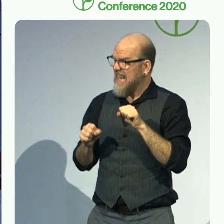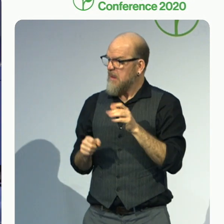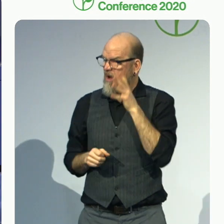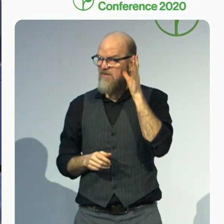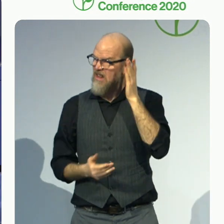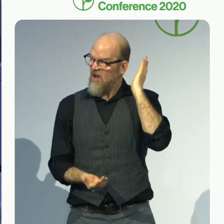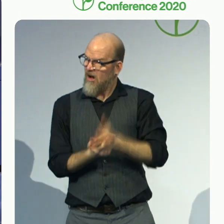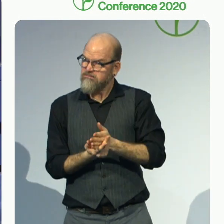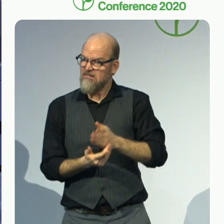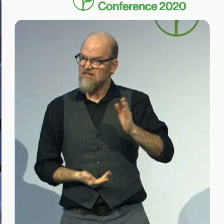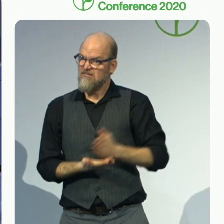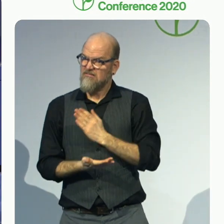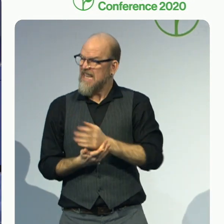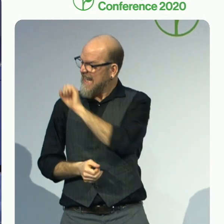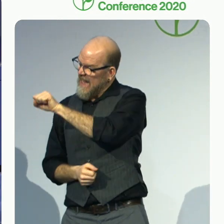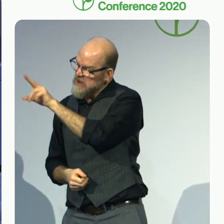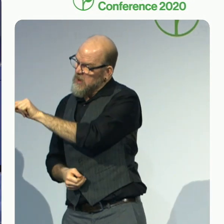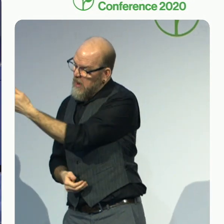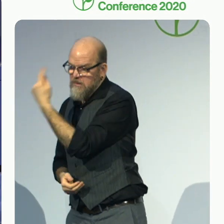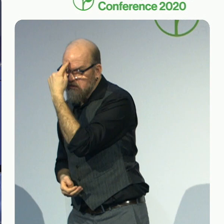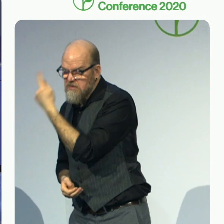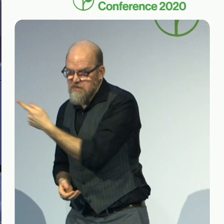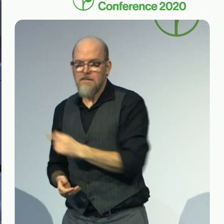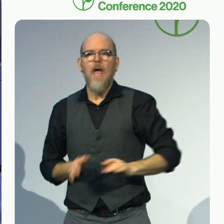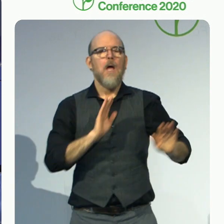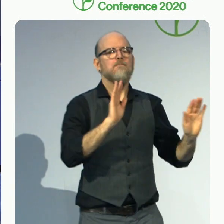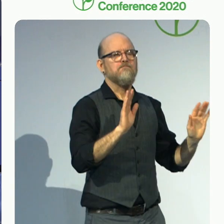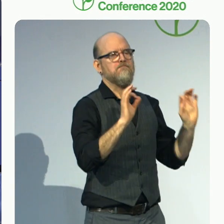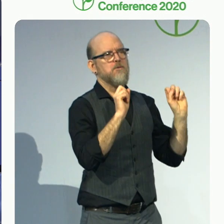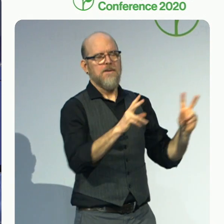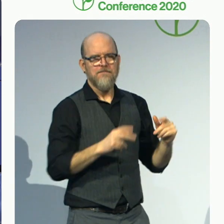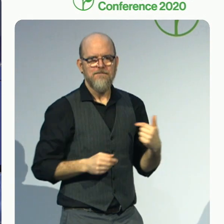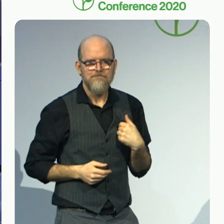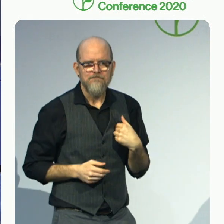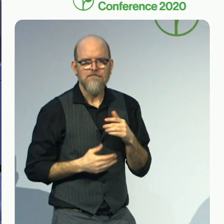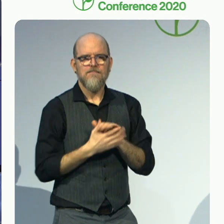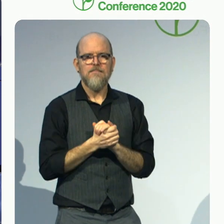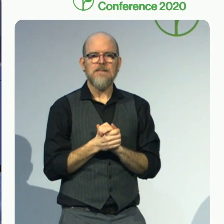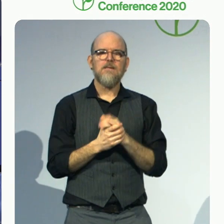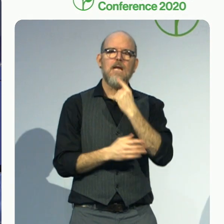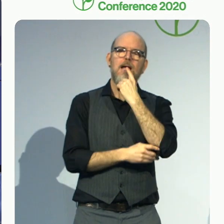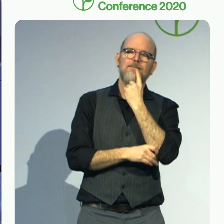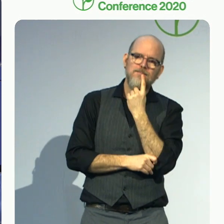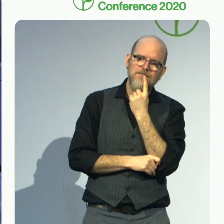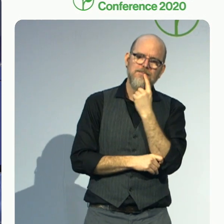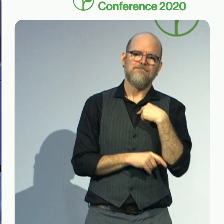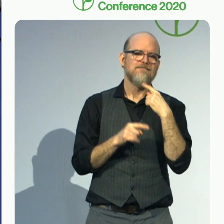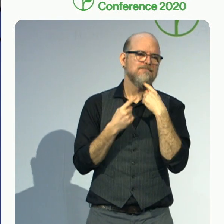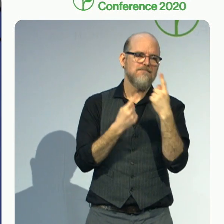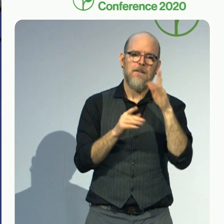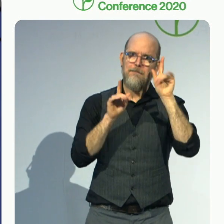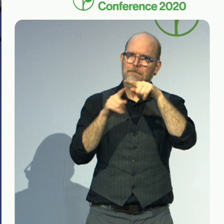Artemi? I'll go first, thank you. We have to remember that children's rights are children's rights.